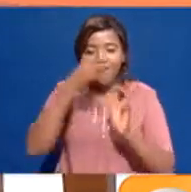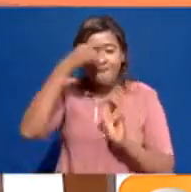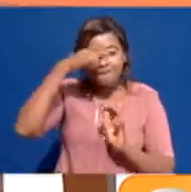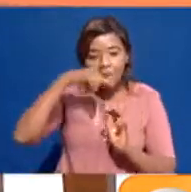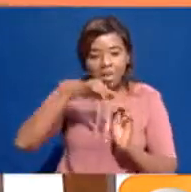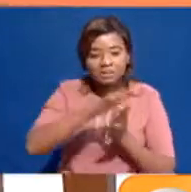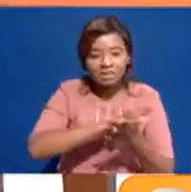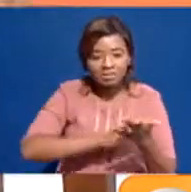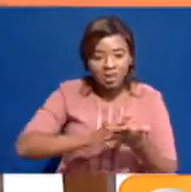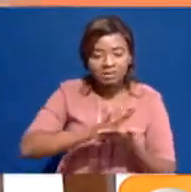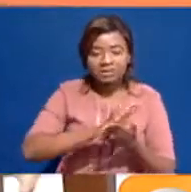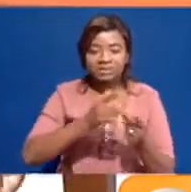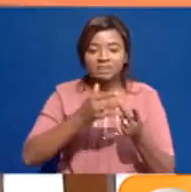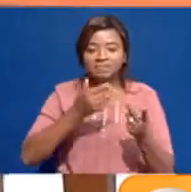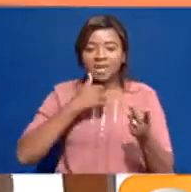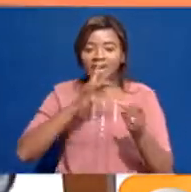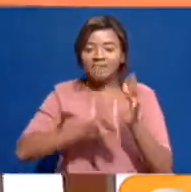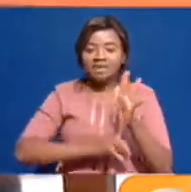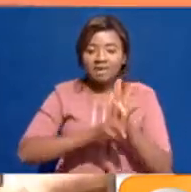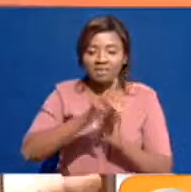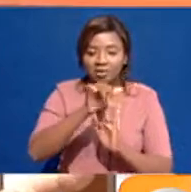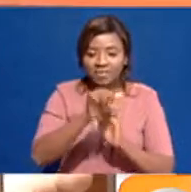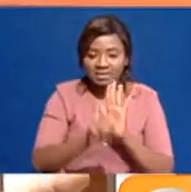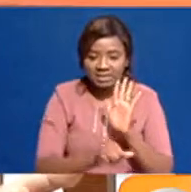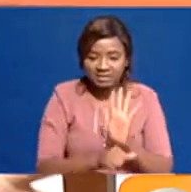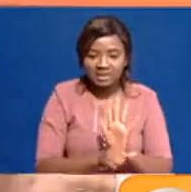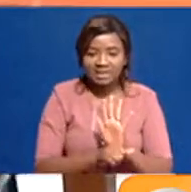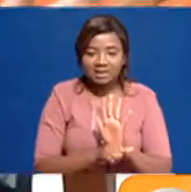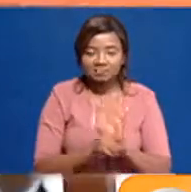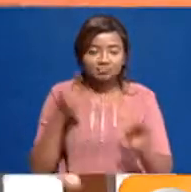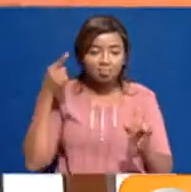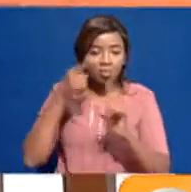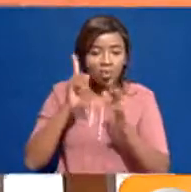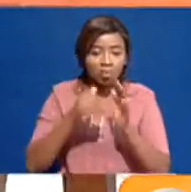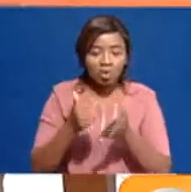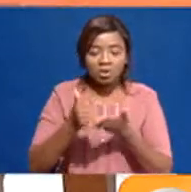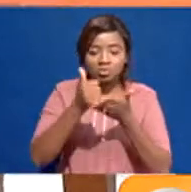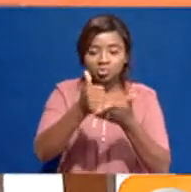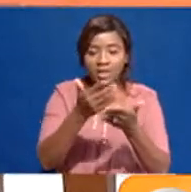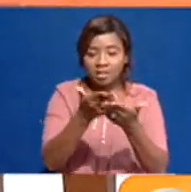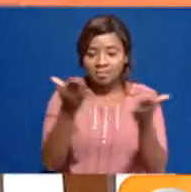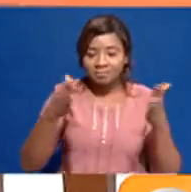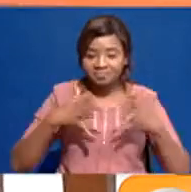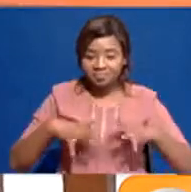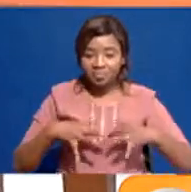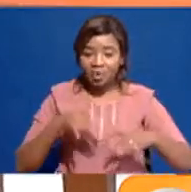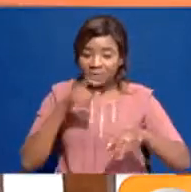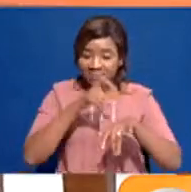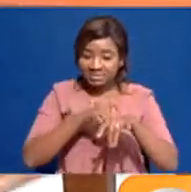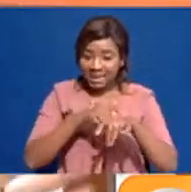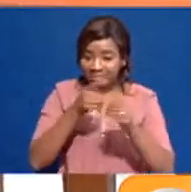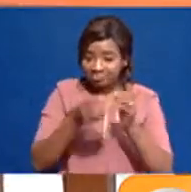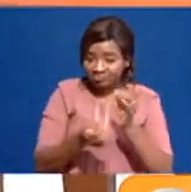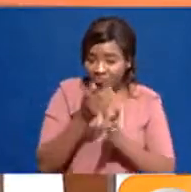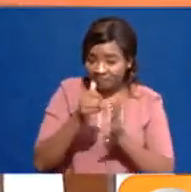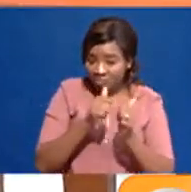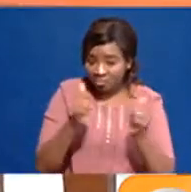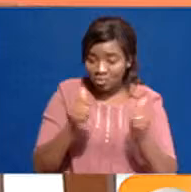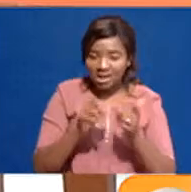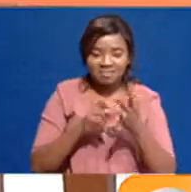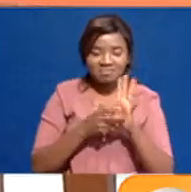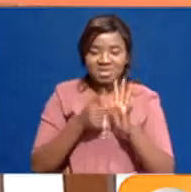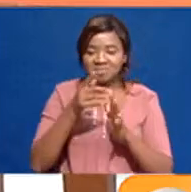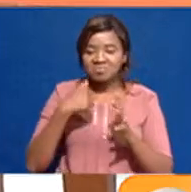on a service delivery agenda for the republic. Once they do that, you will find we don't even need more than